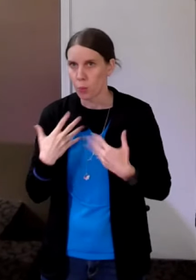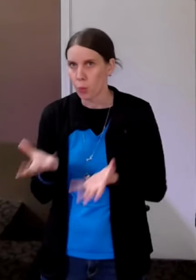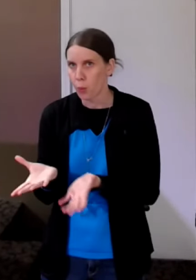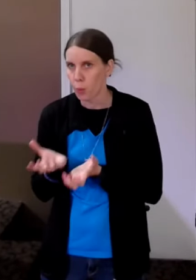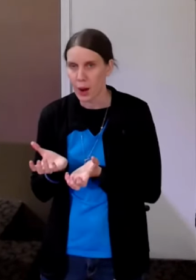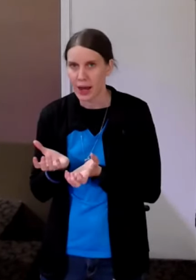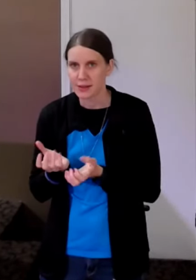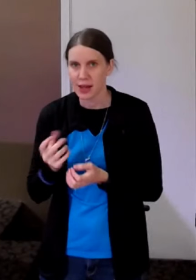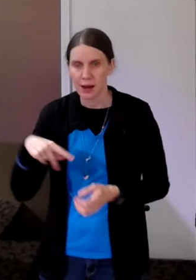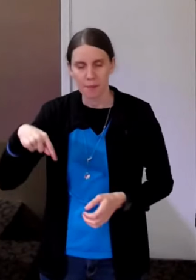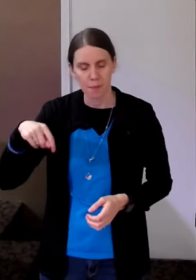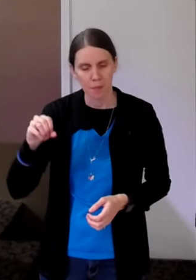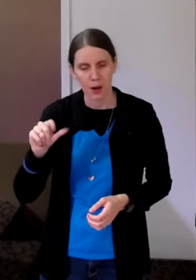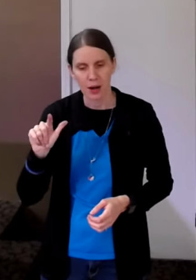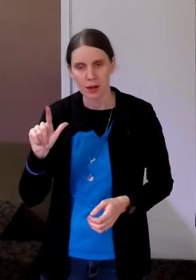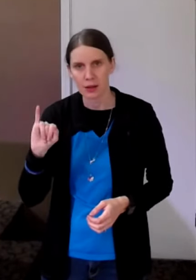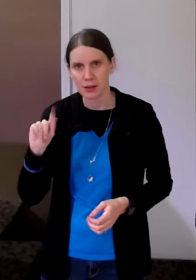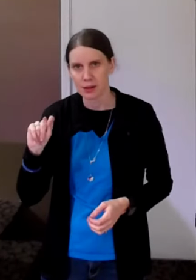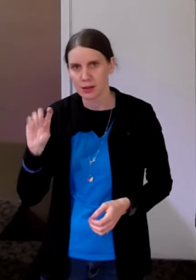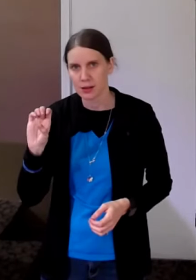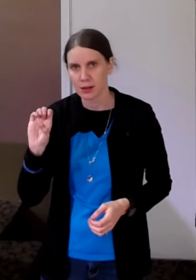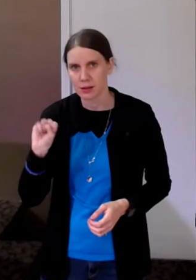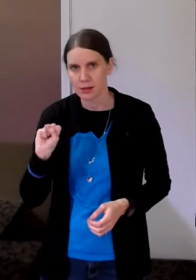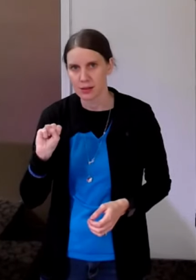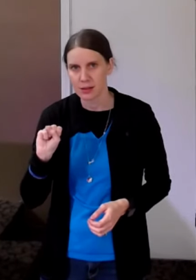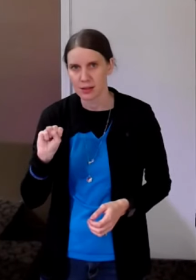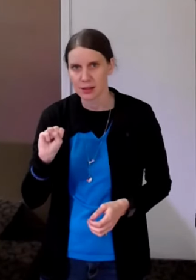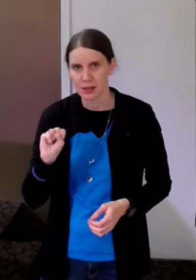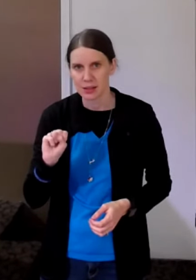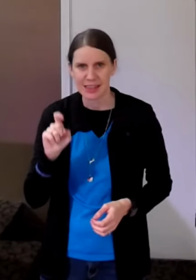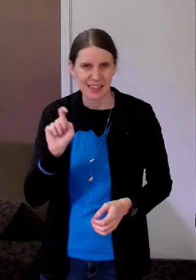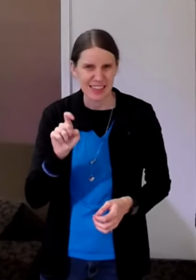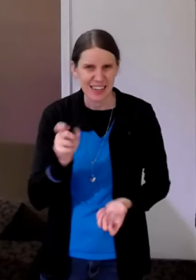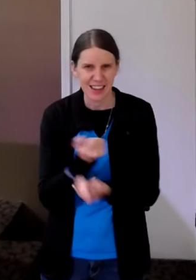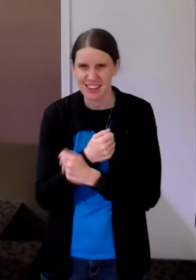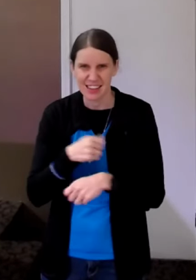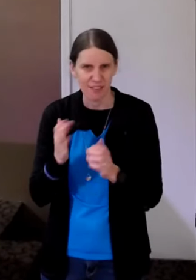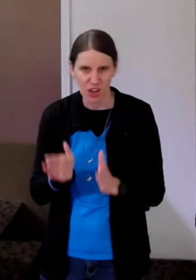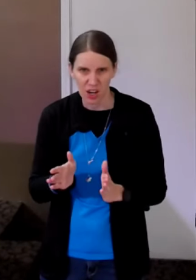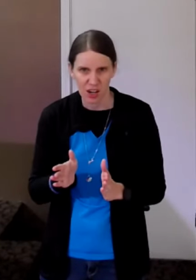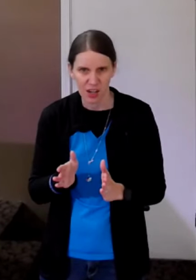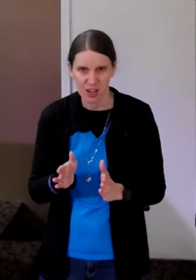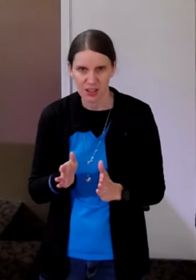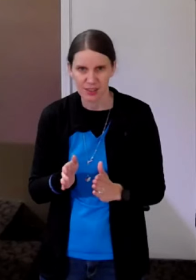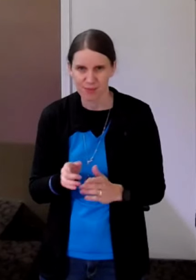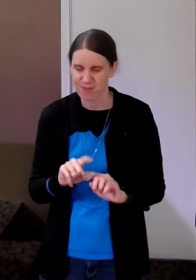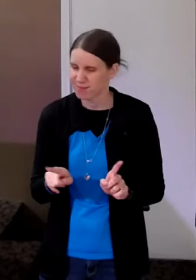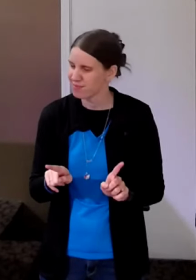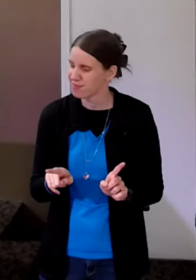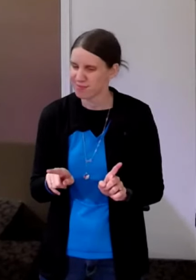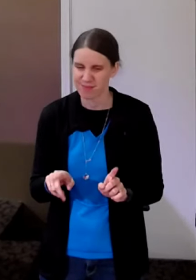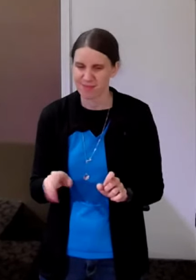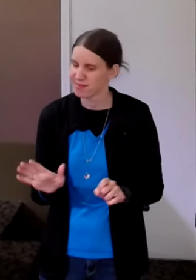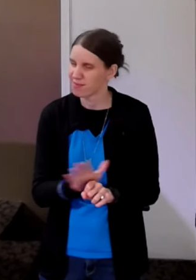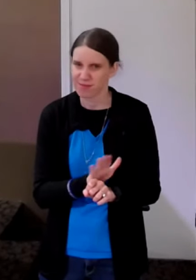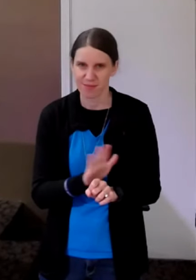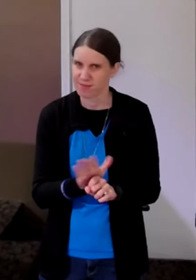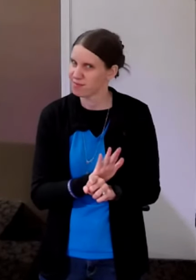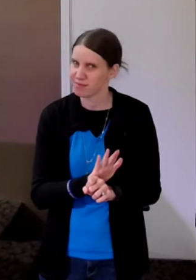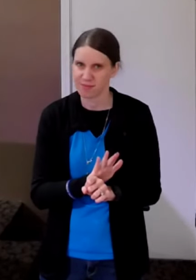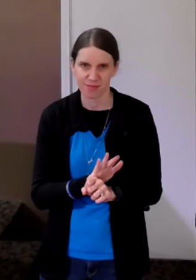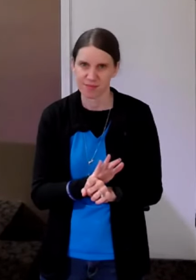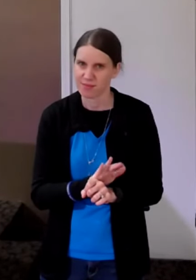or economic or some social savior. But that's not going to do it.